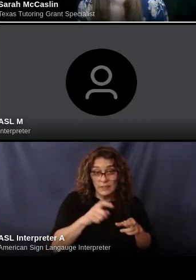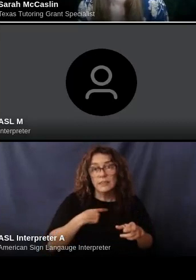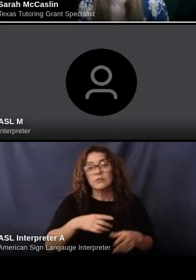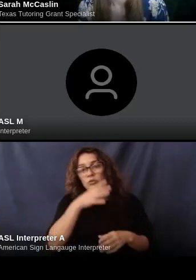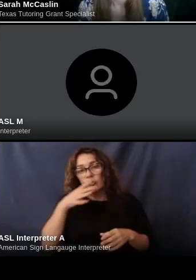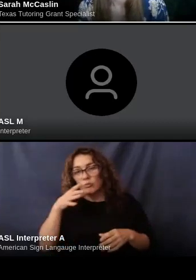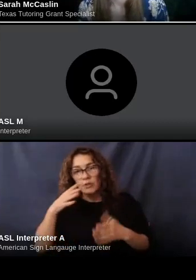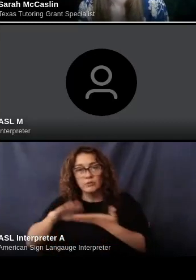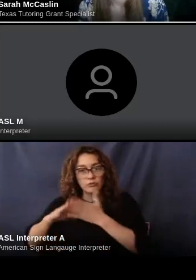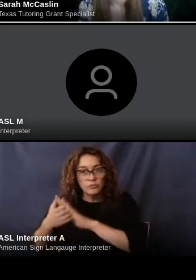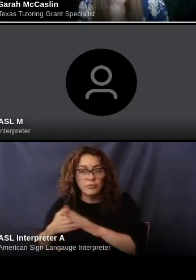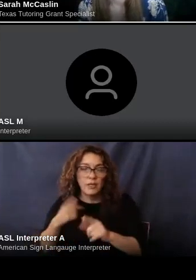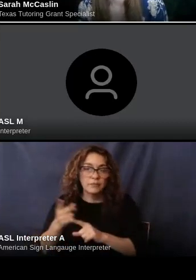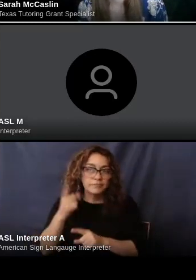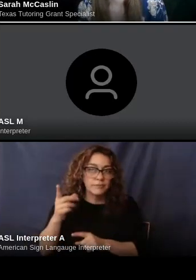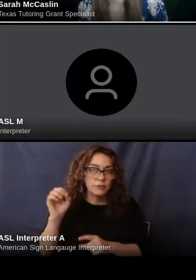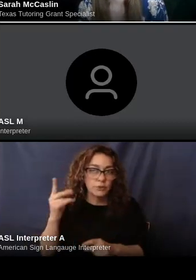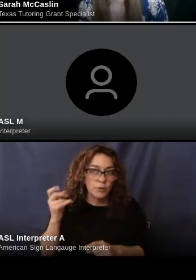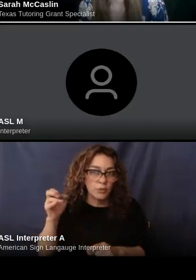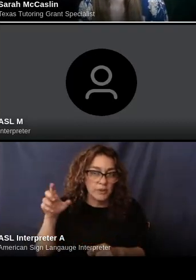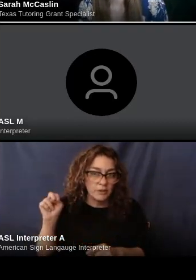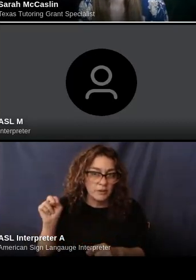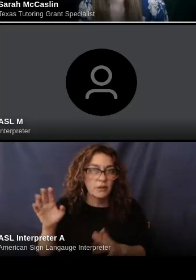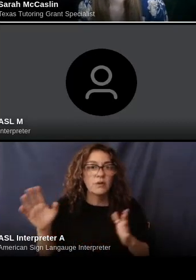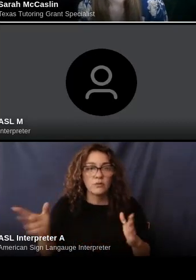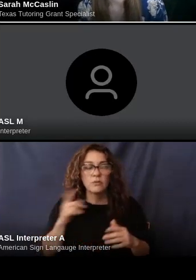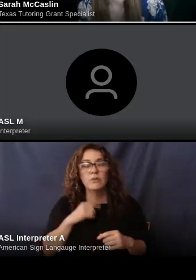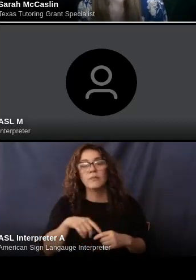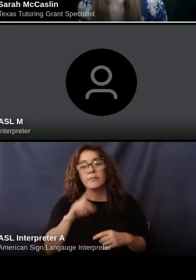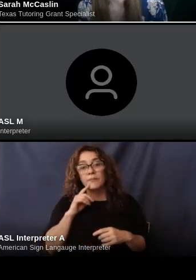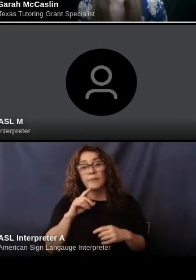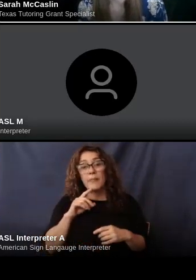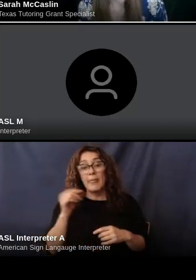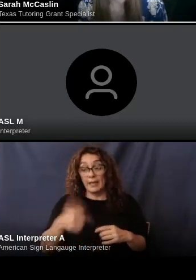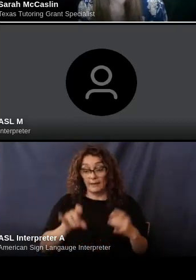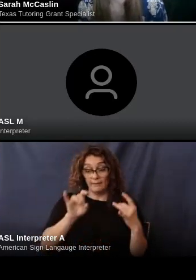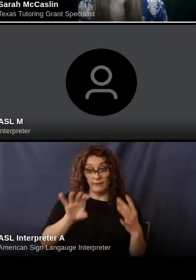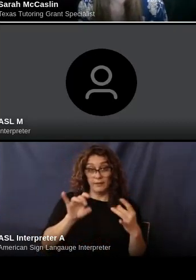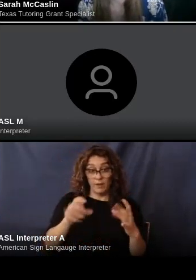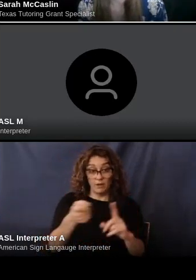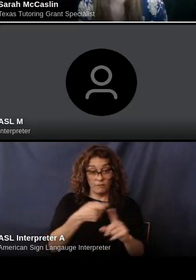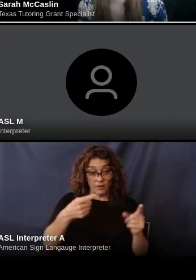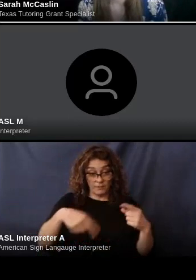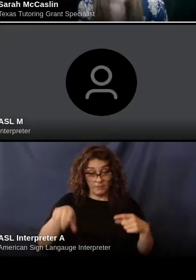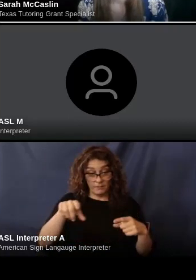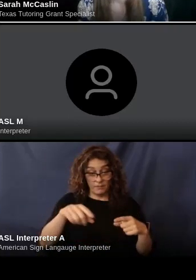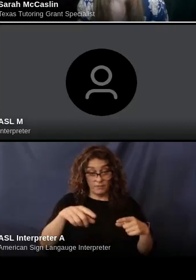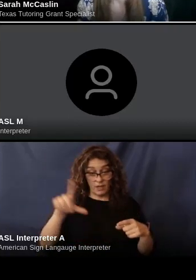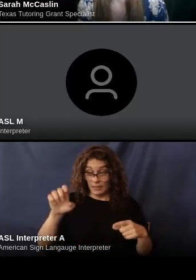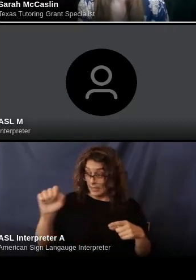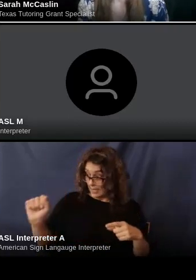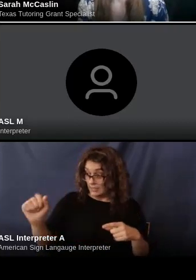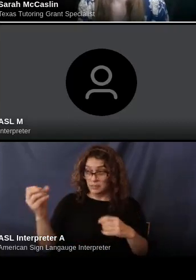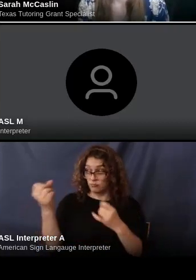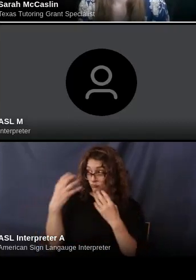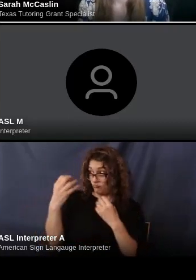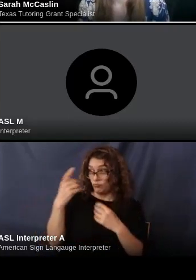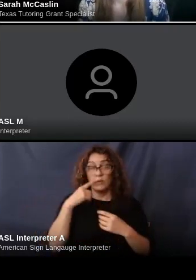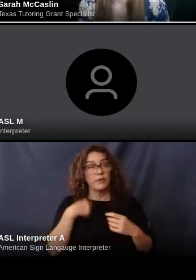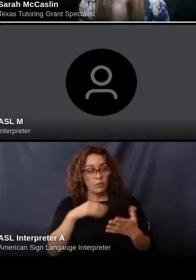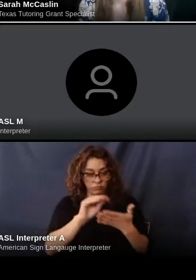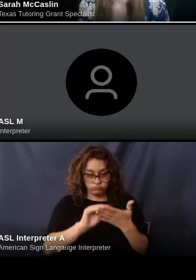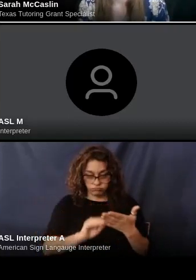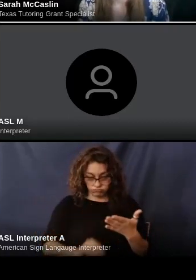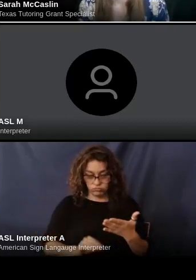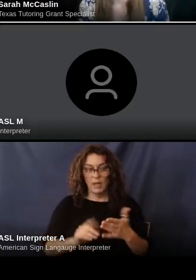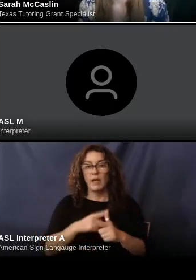districts. They integrate feedback and follow up on behalf of LEAs. And then a lot of them are